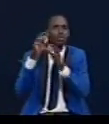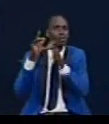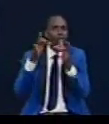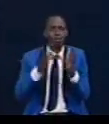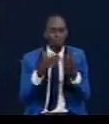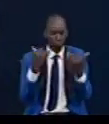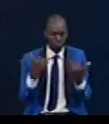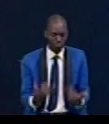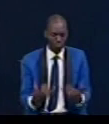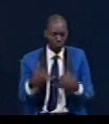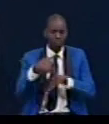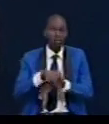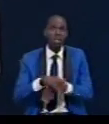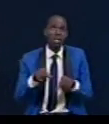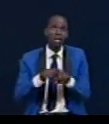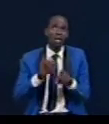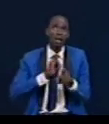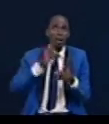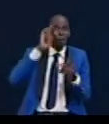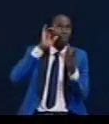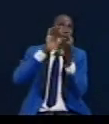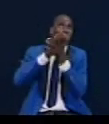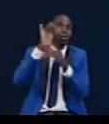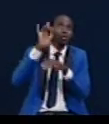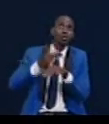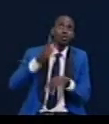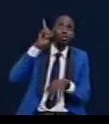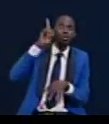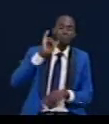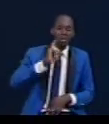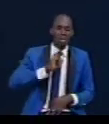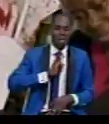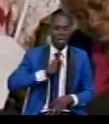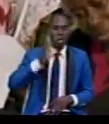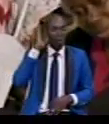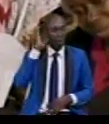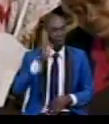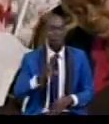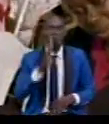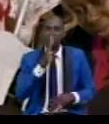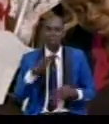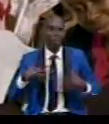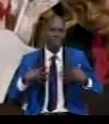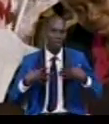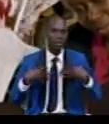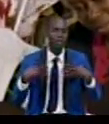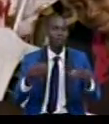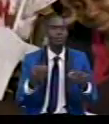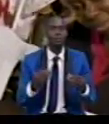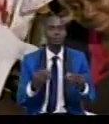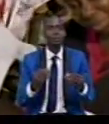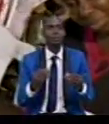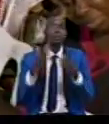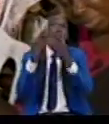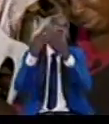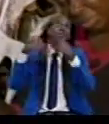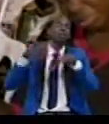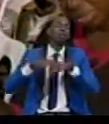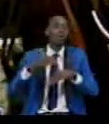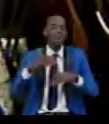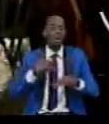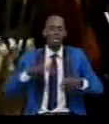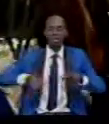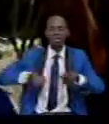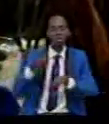I touch him by faith, I will be made whole. Heaven has confirmed